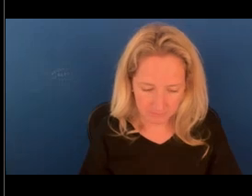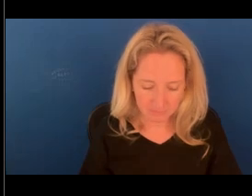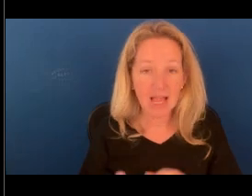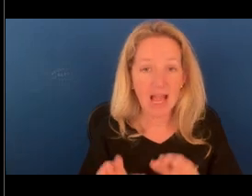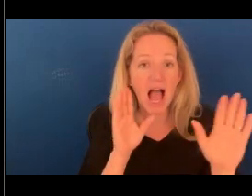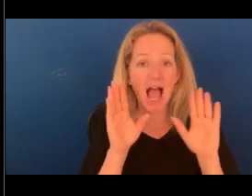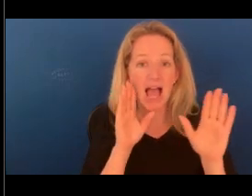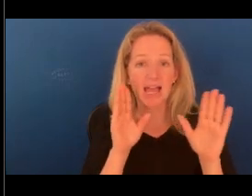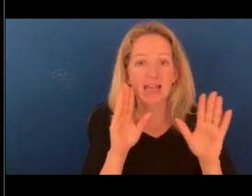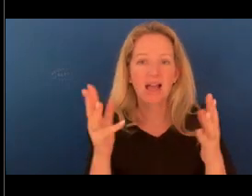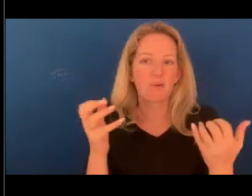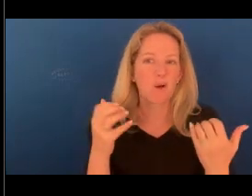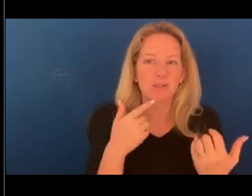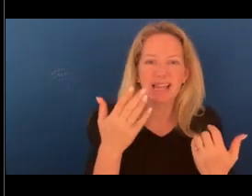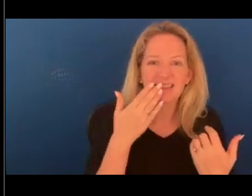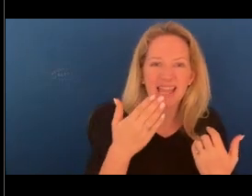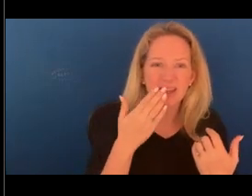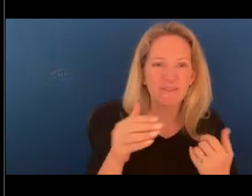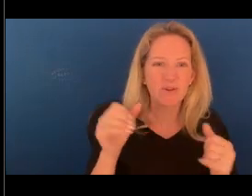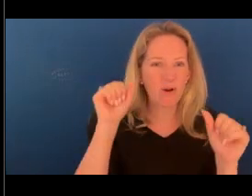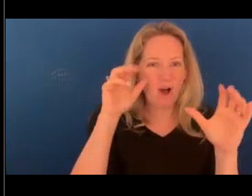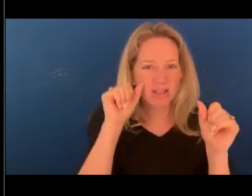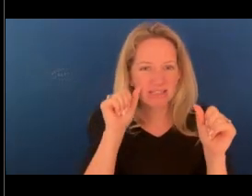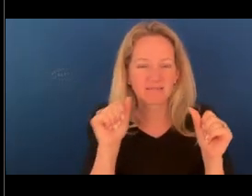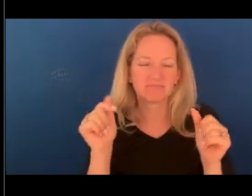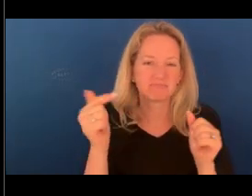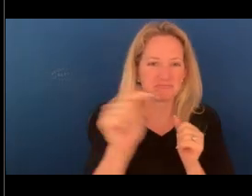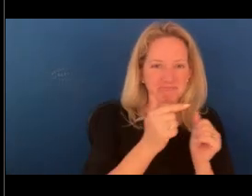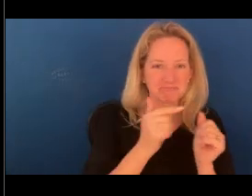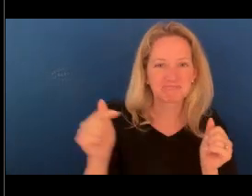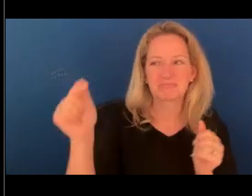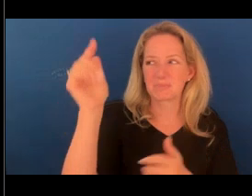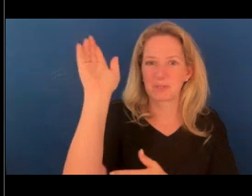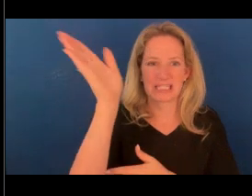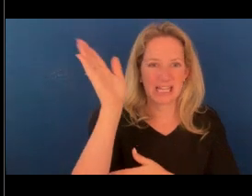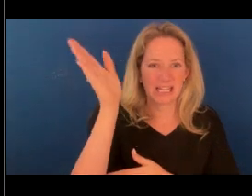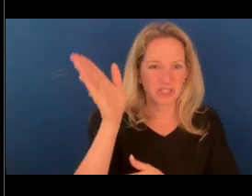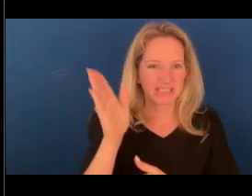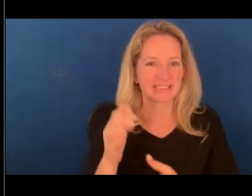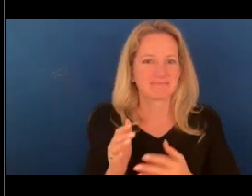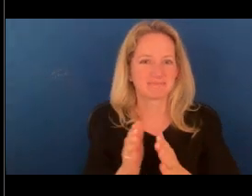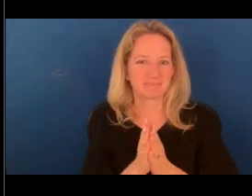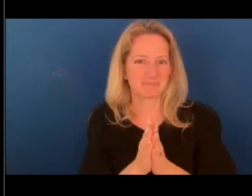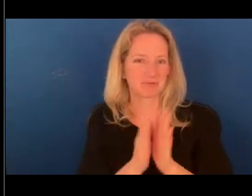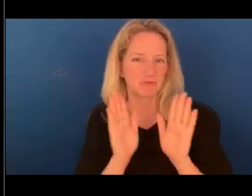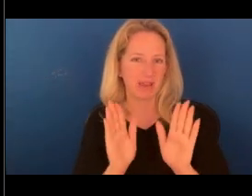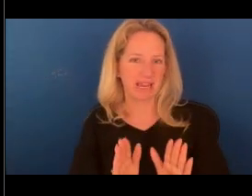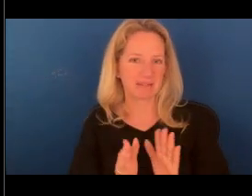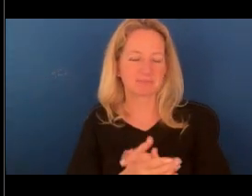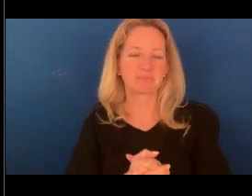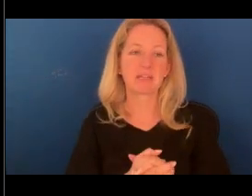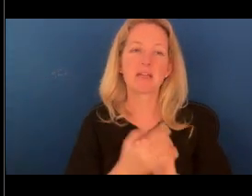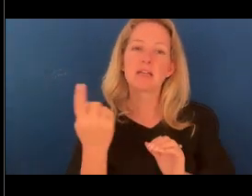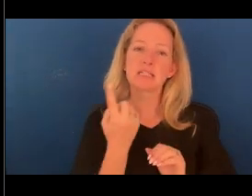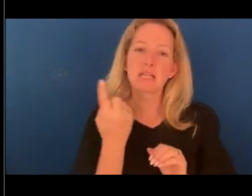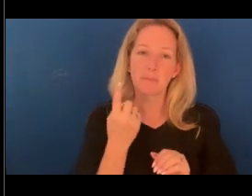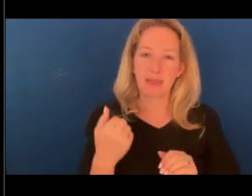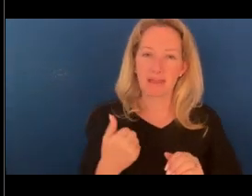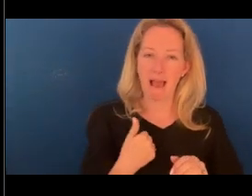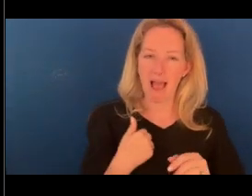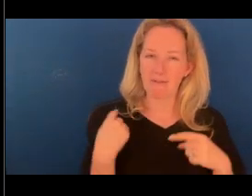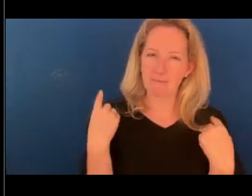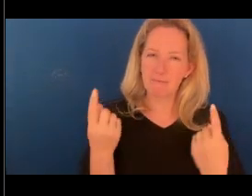Hi, I just want to say thank you for an awesome round of initial presentations. So something that I've been kind of grappling